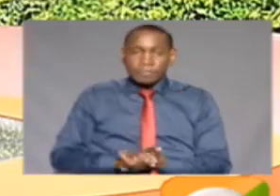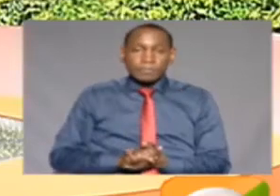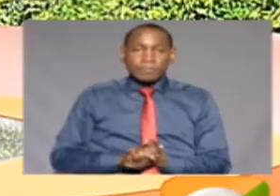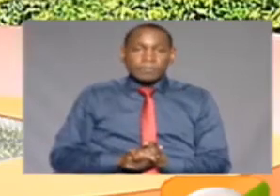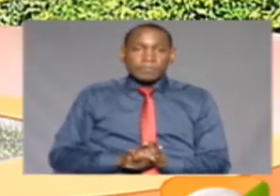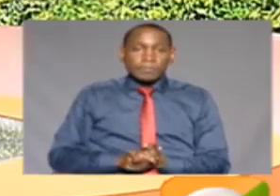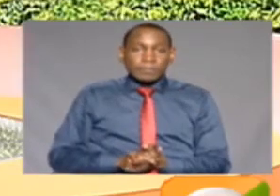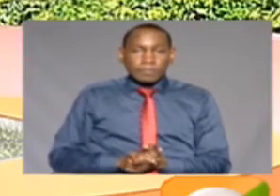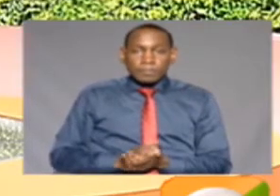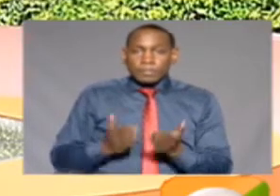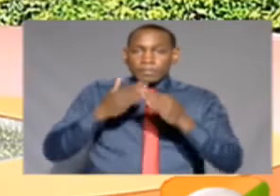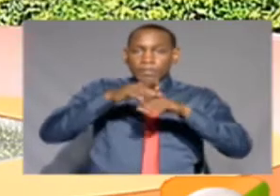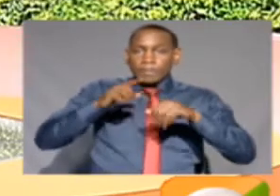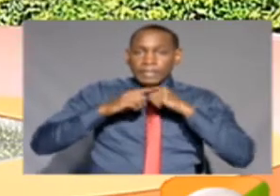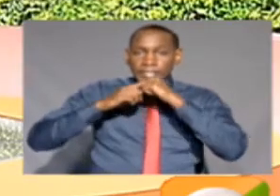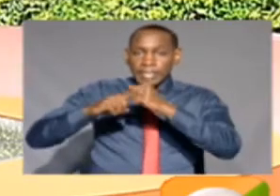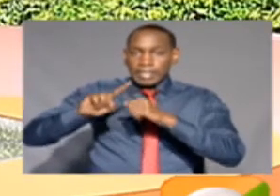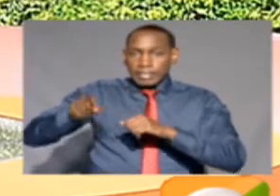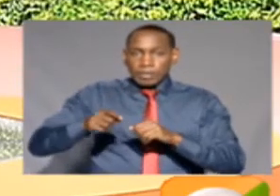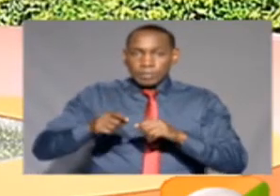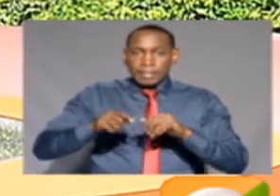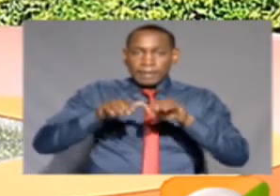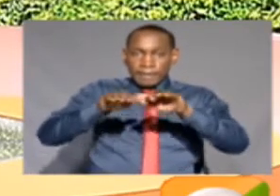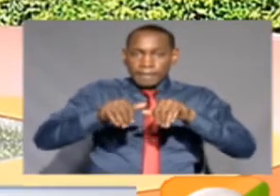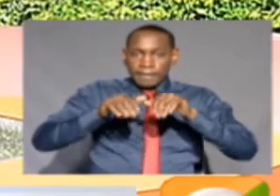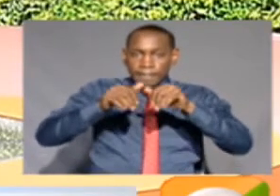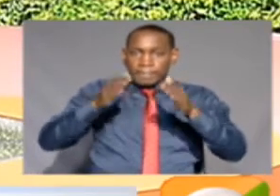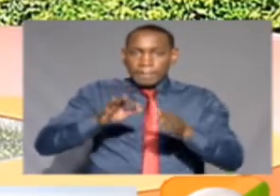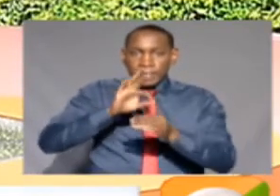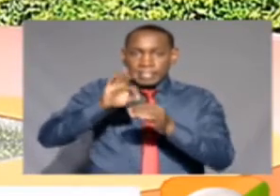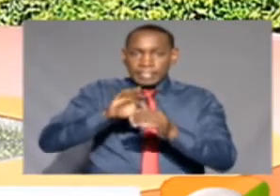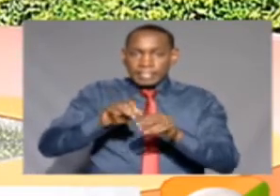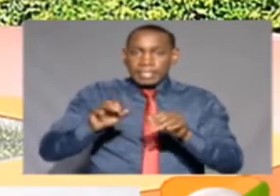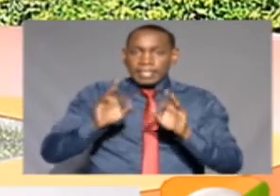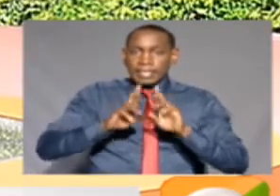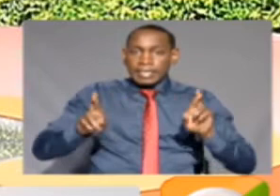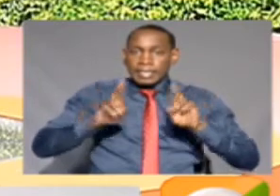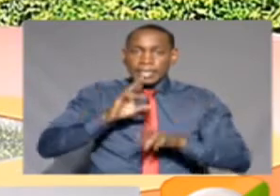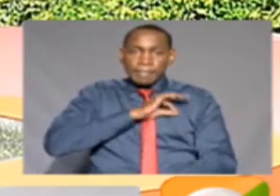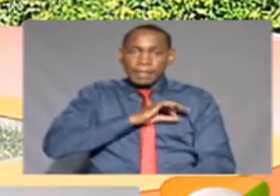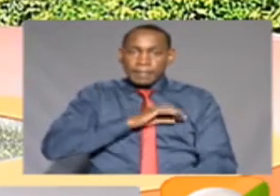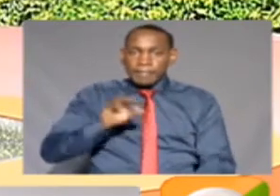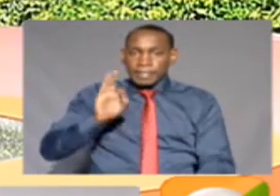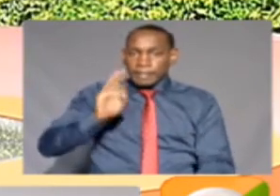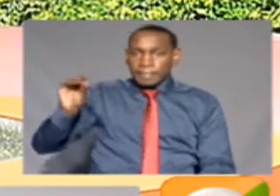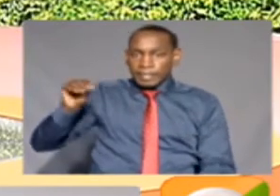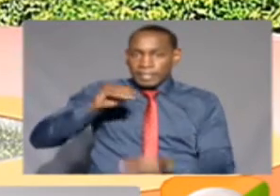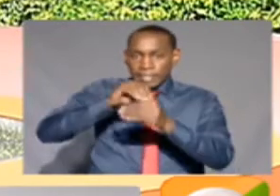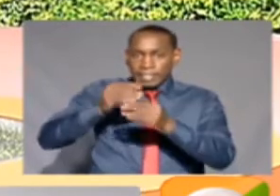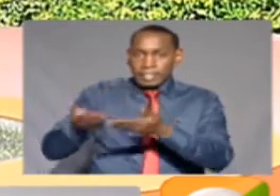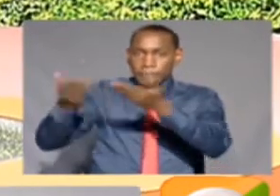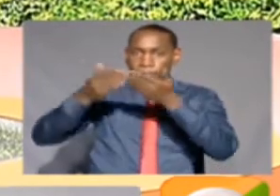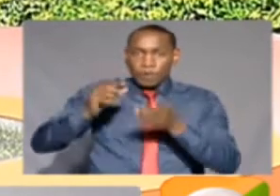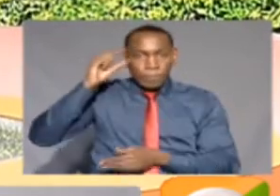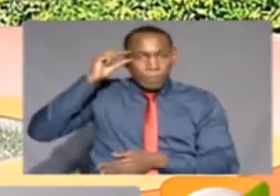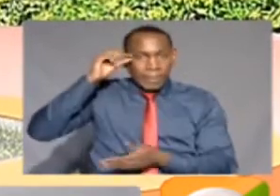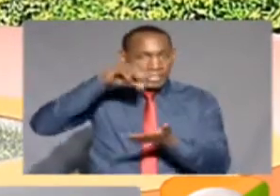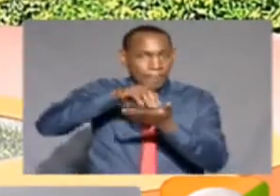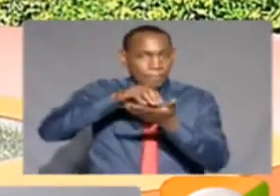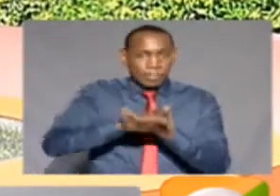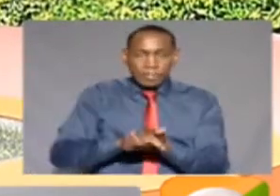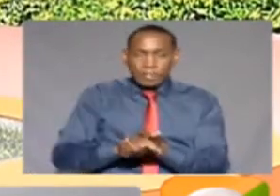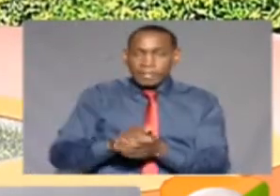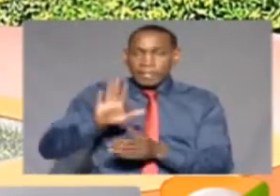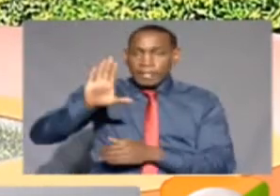Over 600,000 tea growers are set to benefit from a fertilizer consignment that has docked at the port of Mombasa.